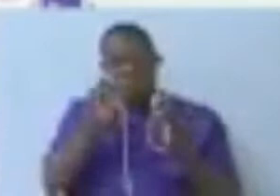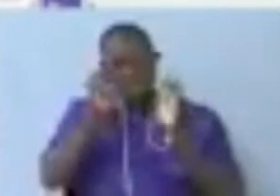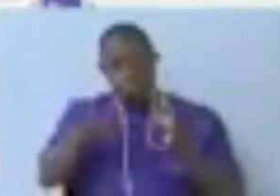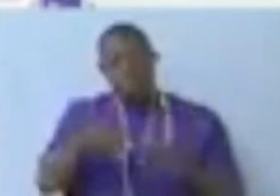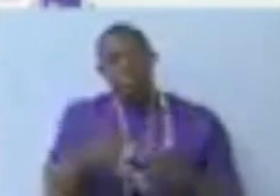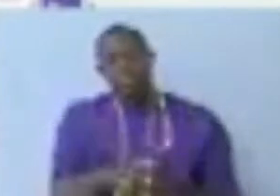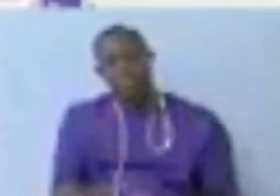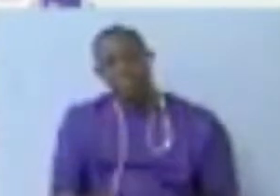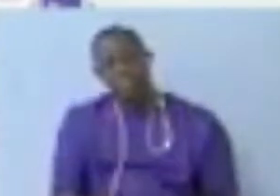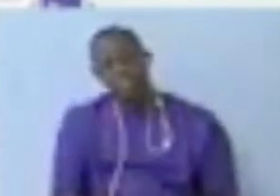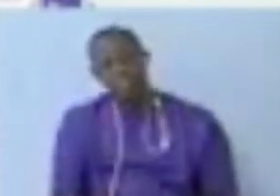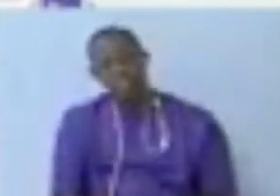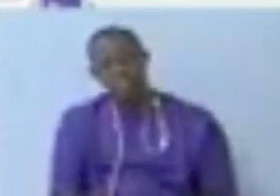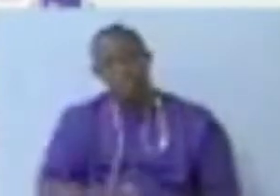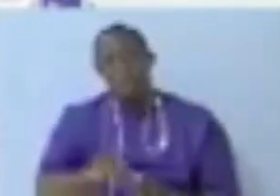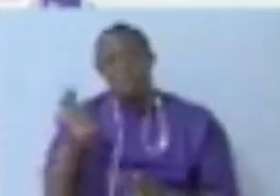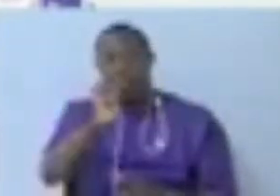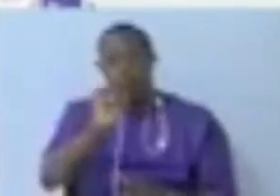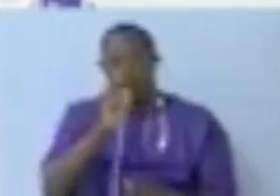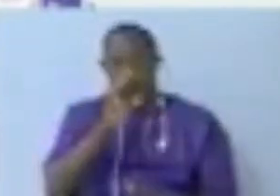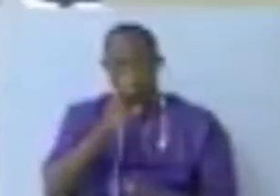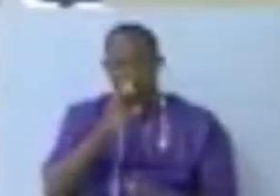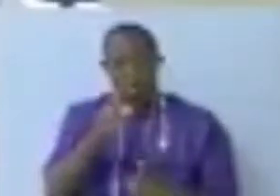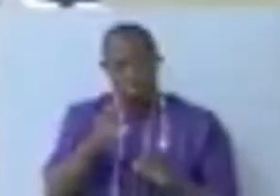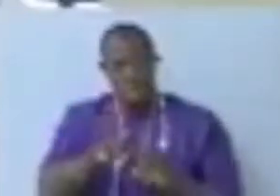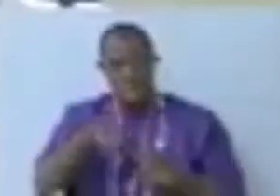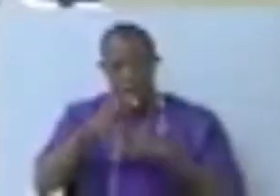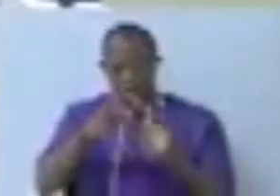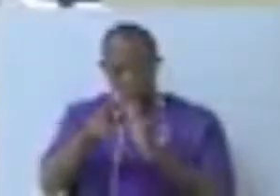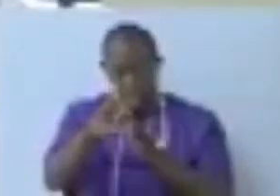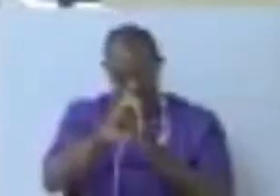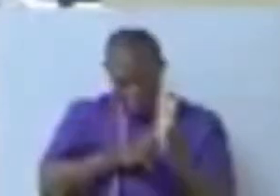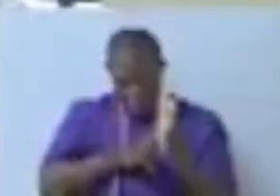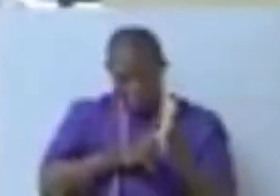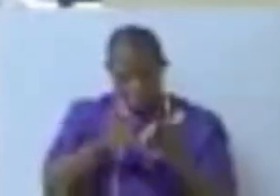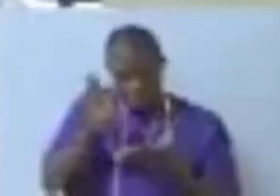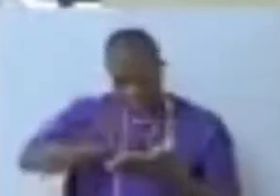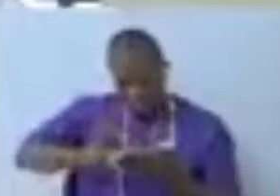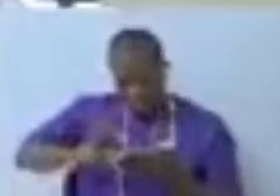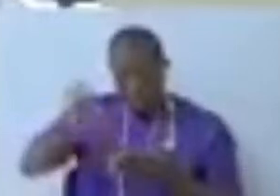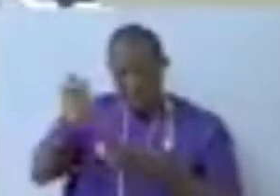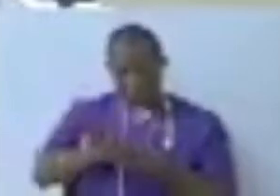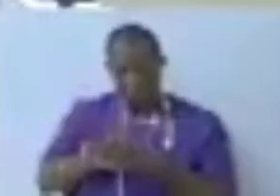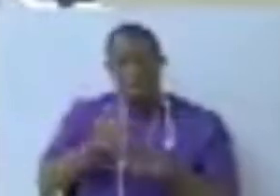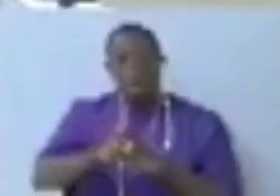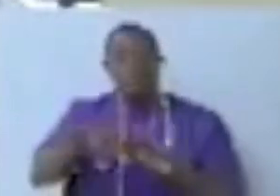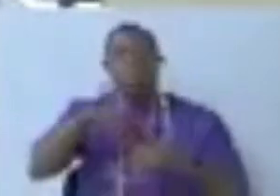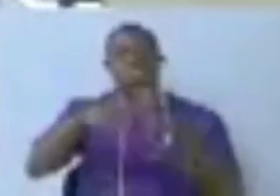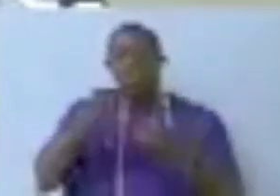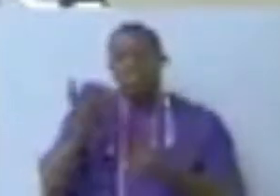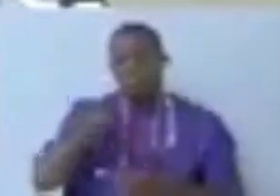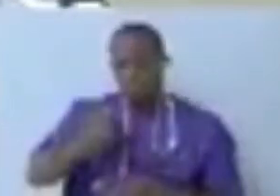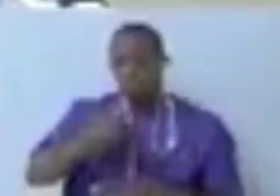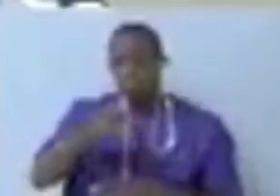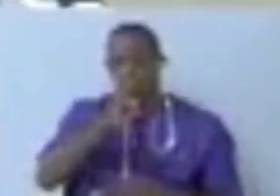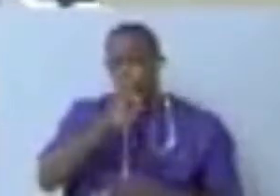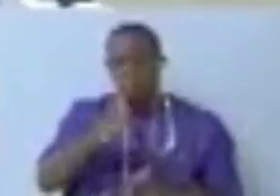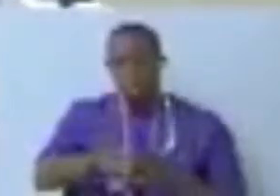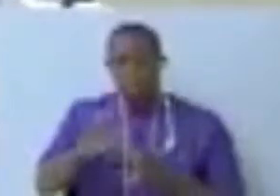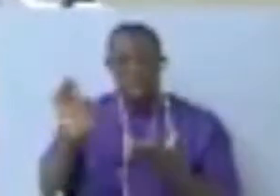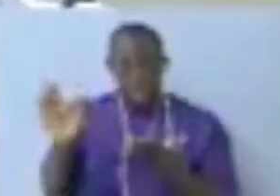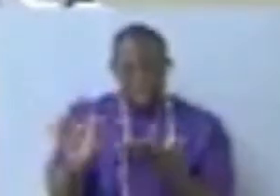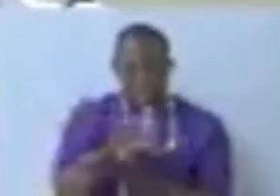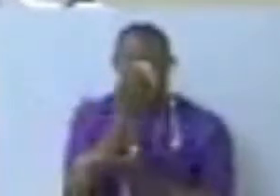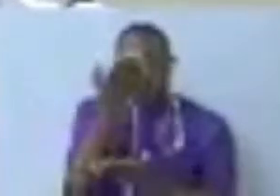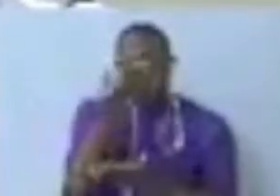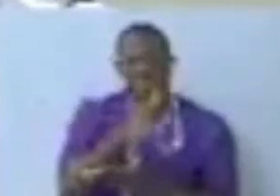kono. What is said to have been recorded? Mem fota ko wala men safata. Is the people who are removed from the